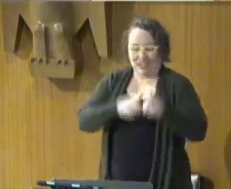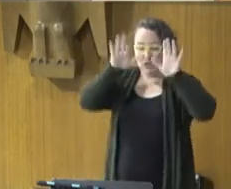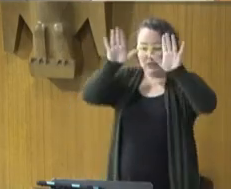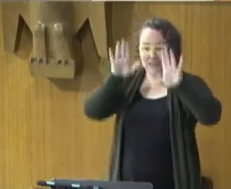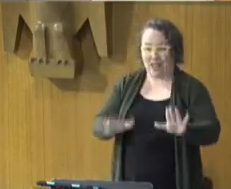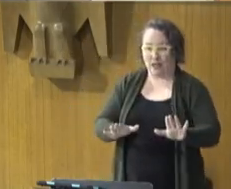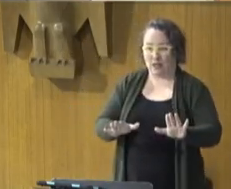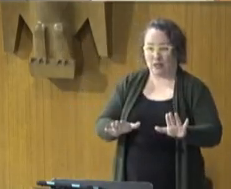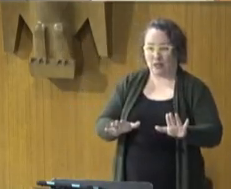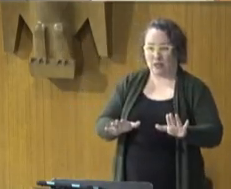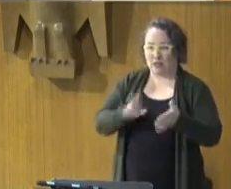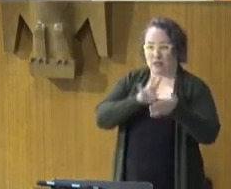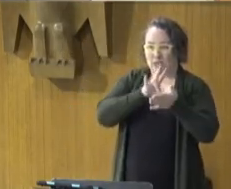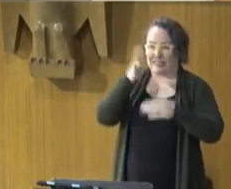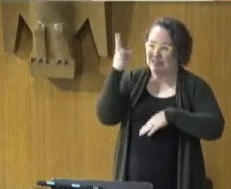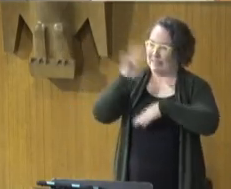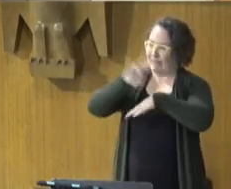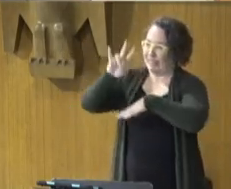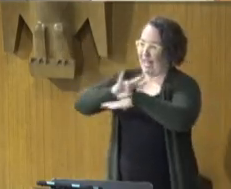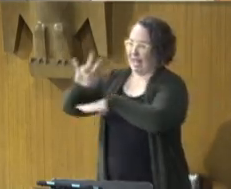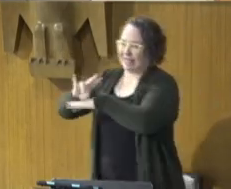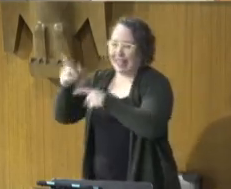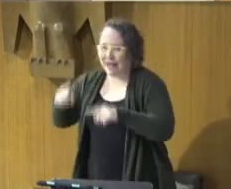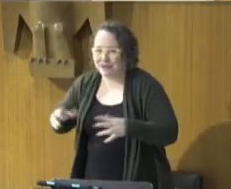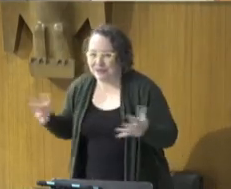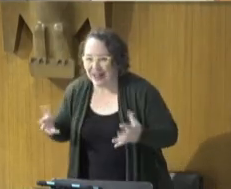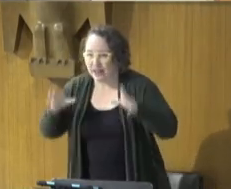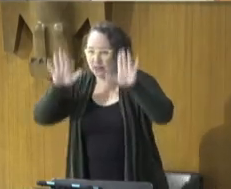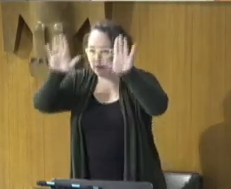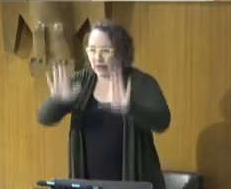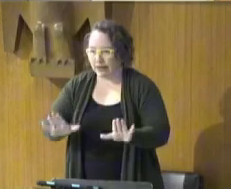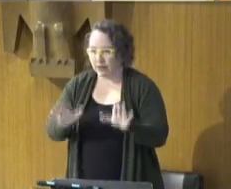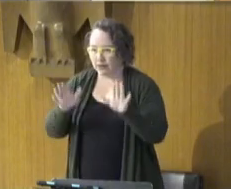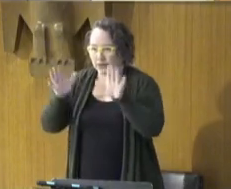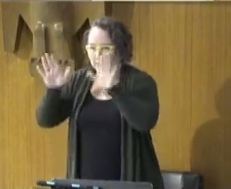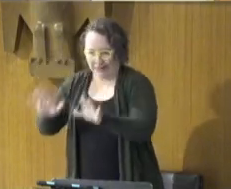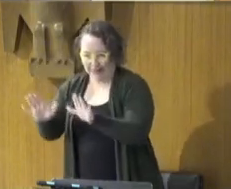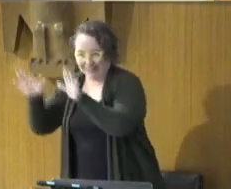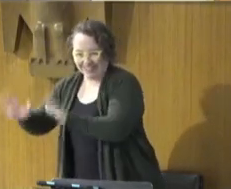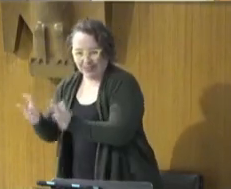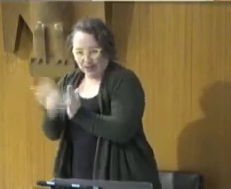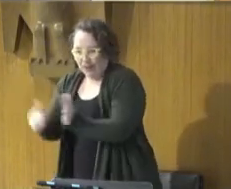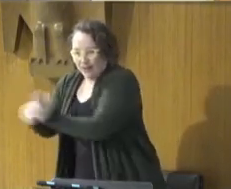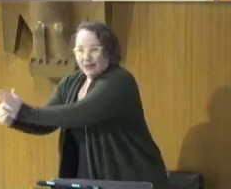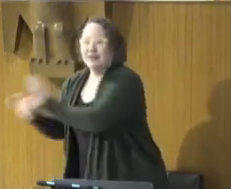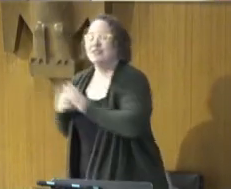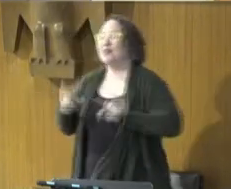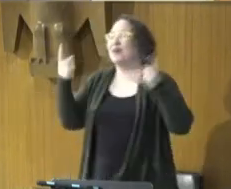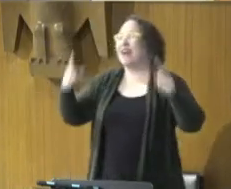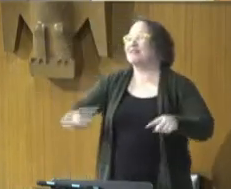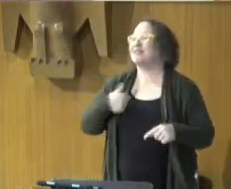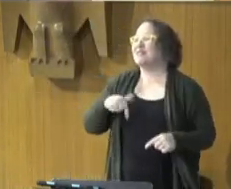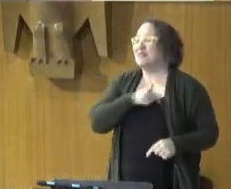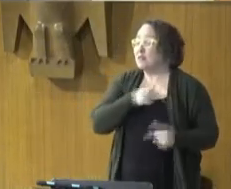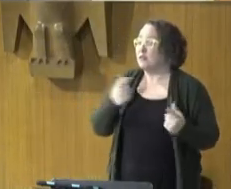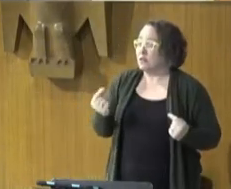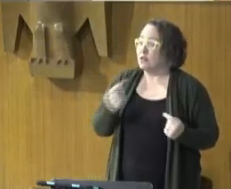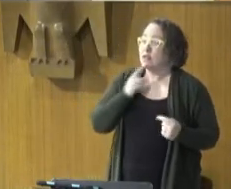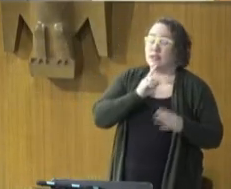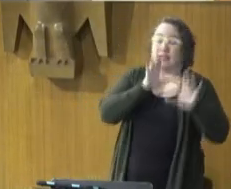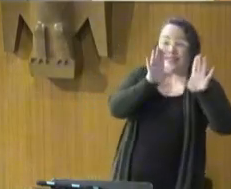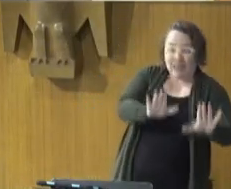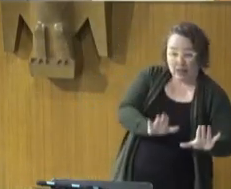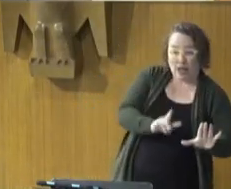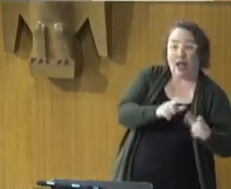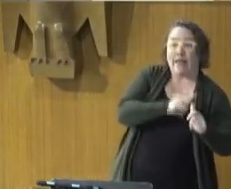seven days or something like that, without fail. So during our worship planning meeting, we'll quickly go from the last Sunday to the upcoming